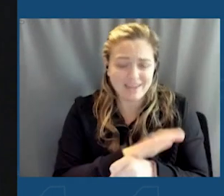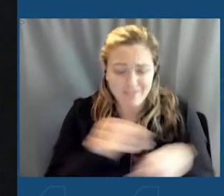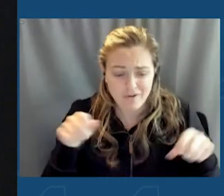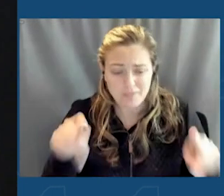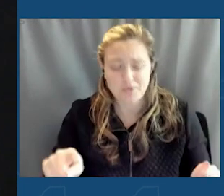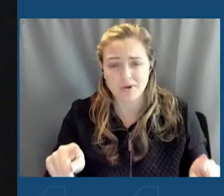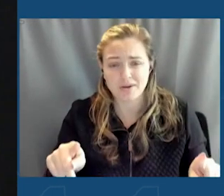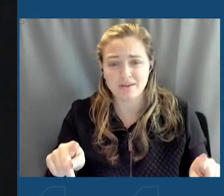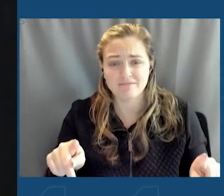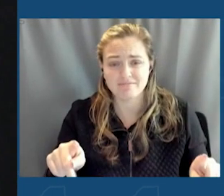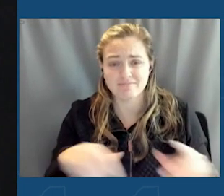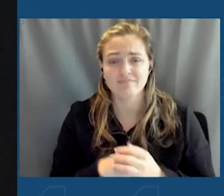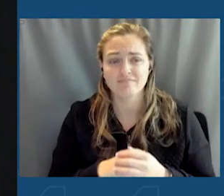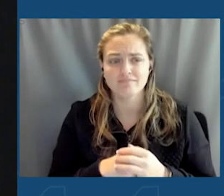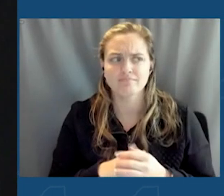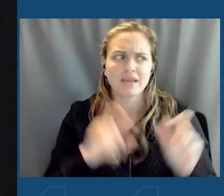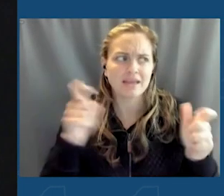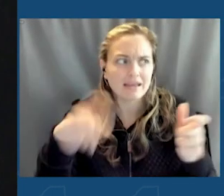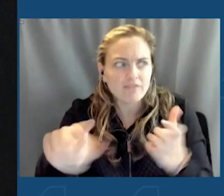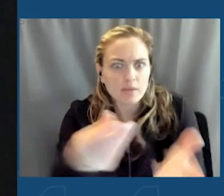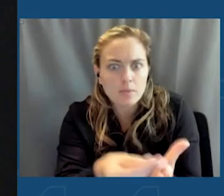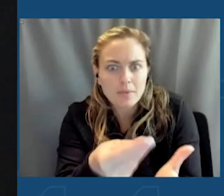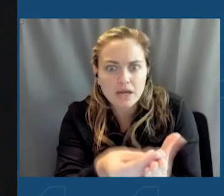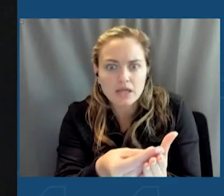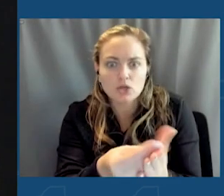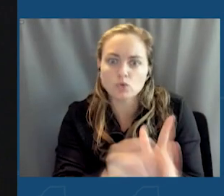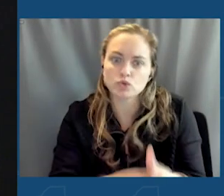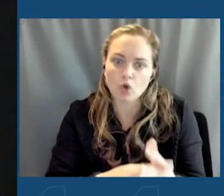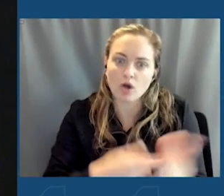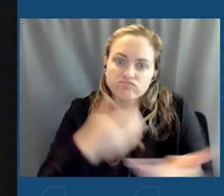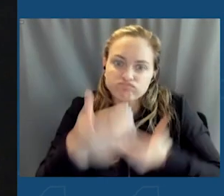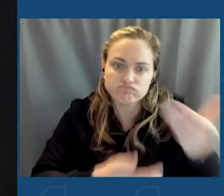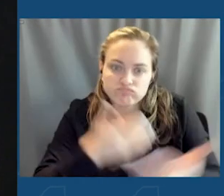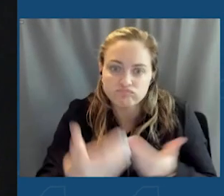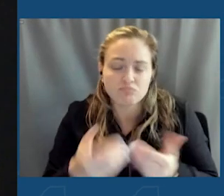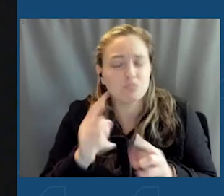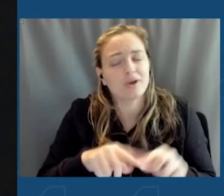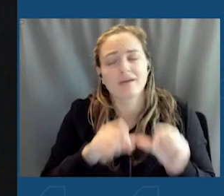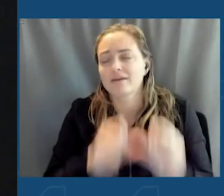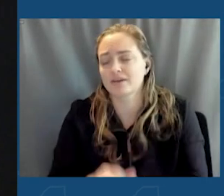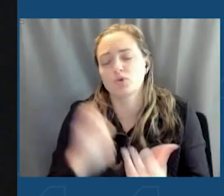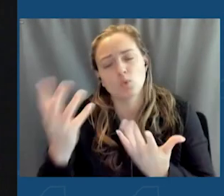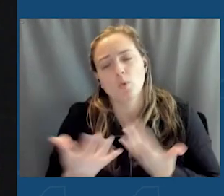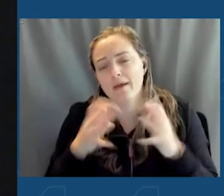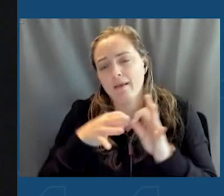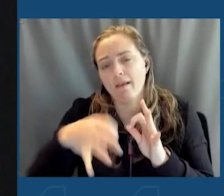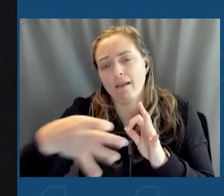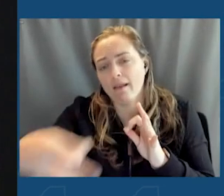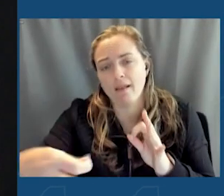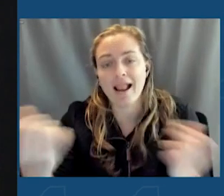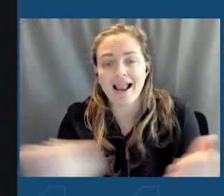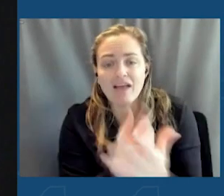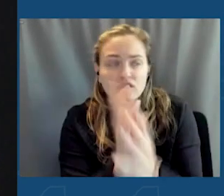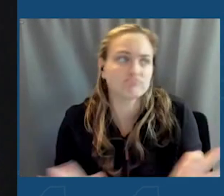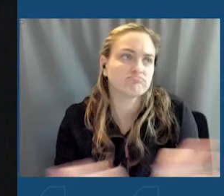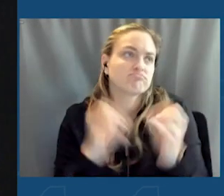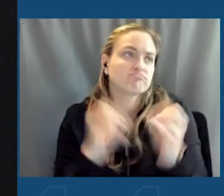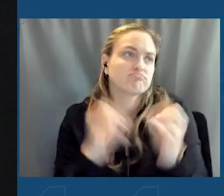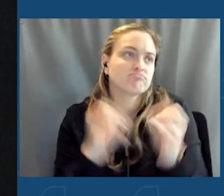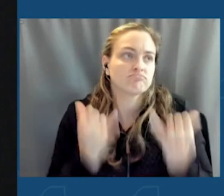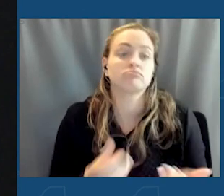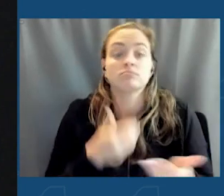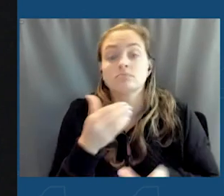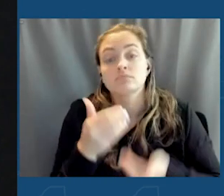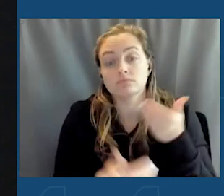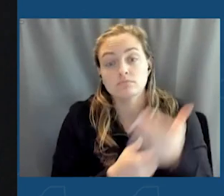lying before us. Let's give them the money to get started because we cannot wait another day. Everything matters now. The steps we take today,